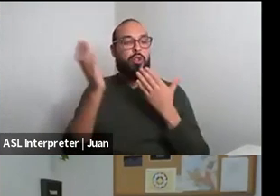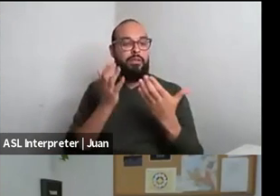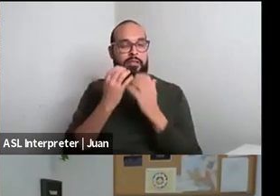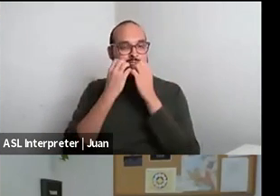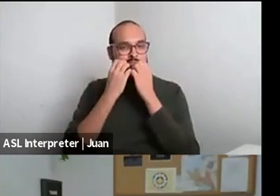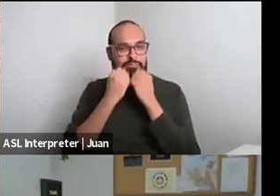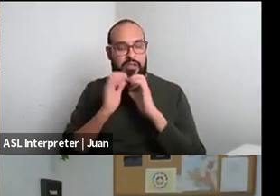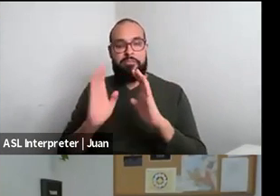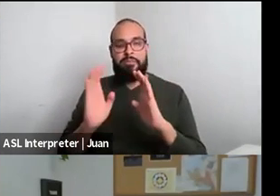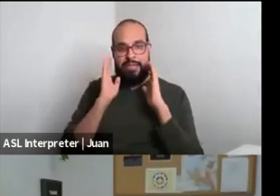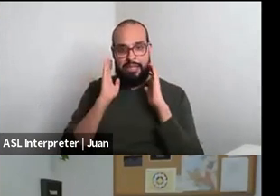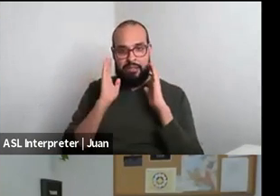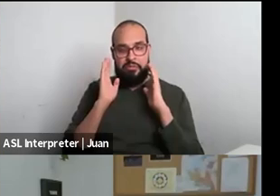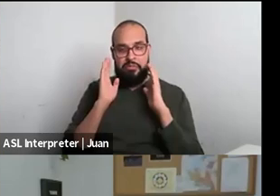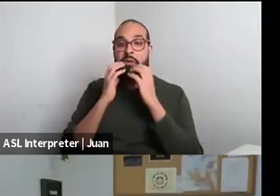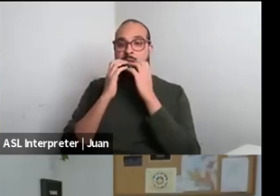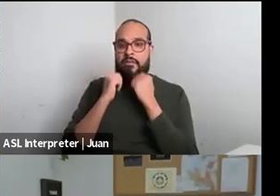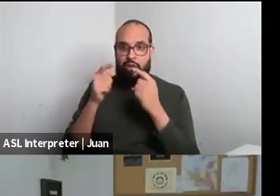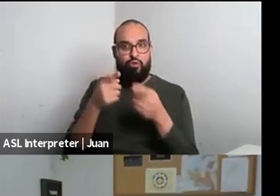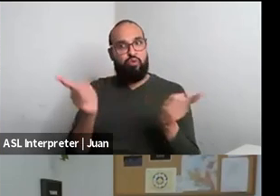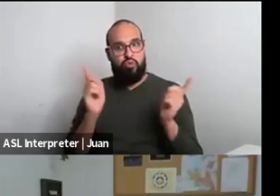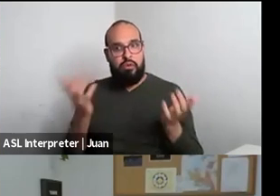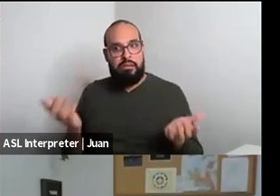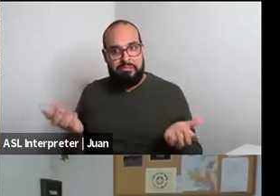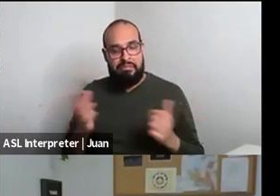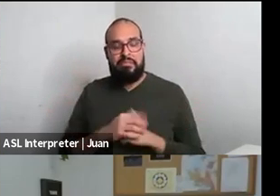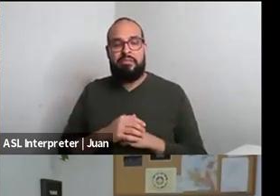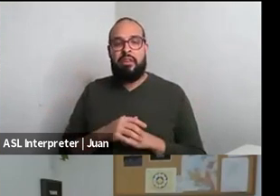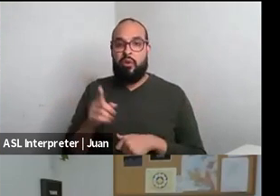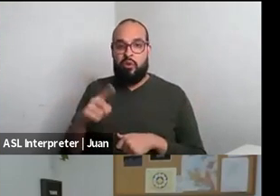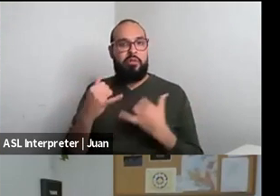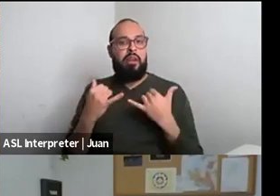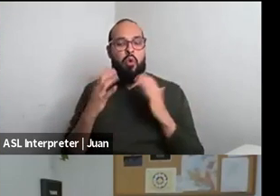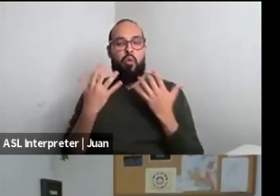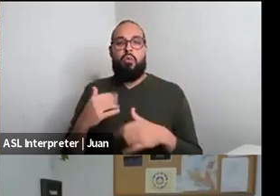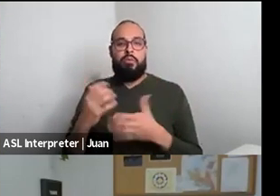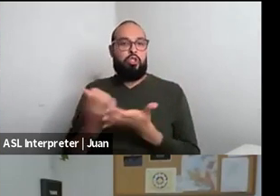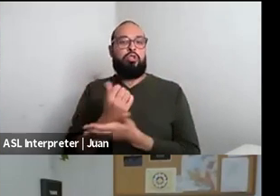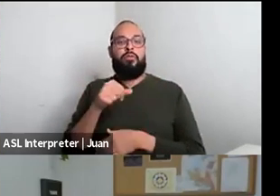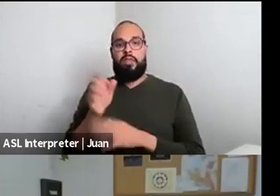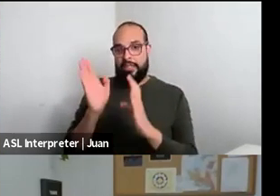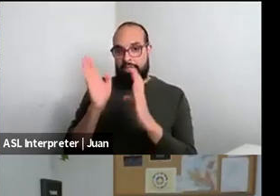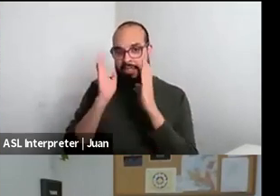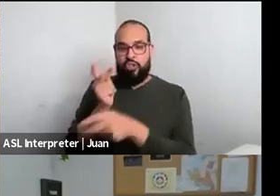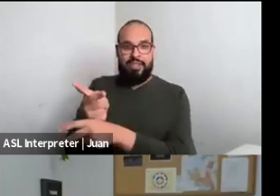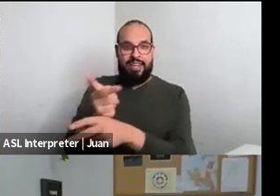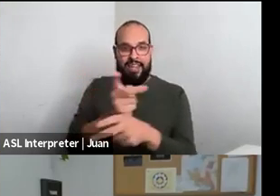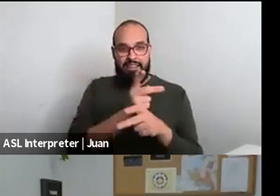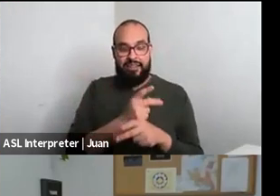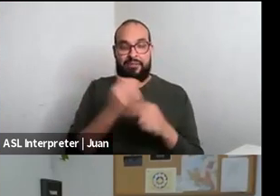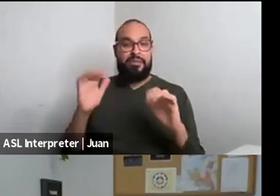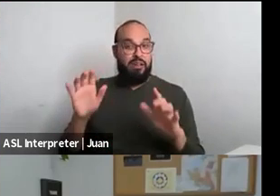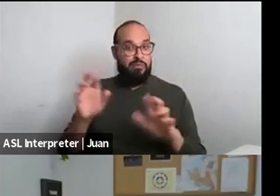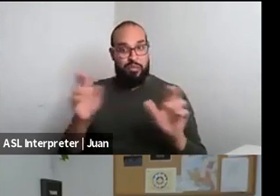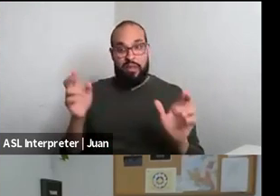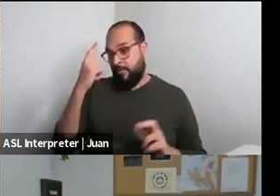attention. We value you and you're worthy of this attention and care. Yeah. So yeah, we're open to questions that might show up,